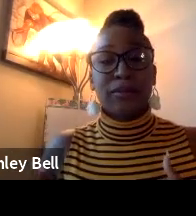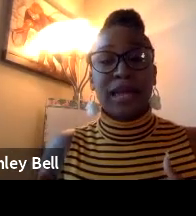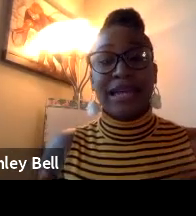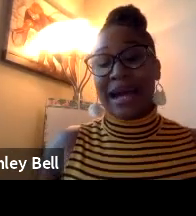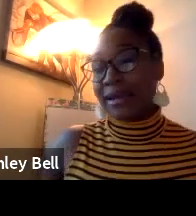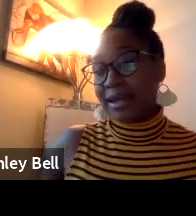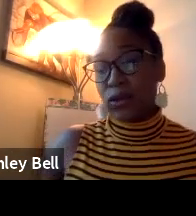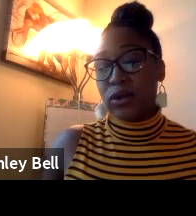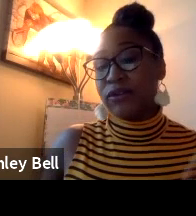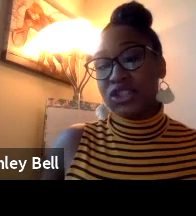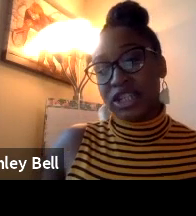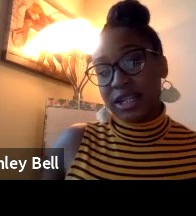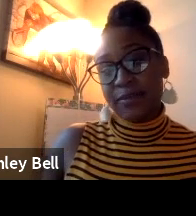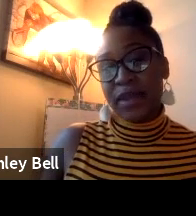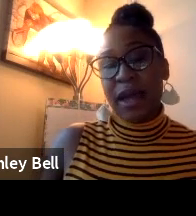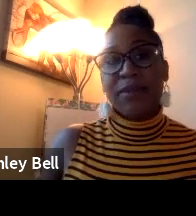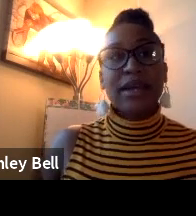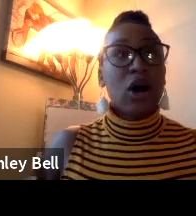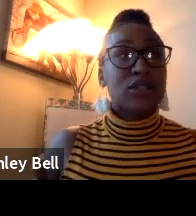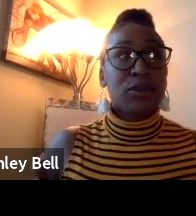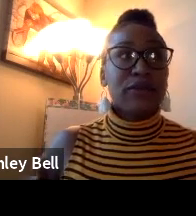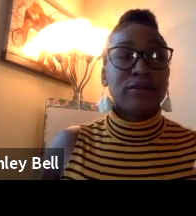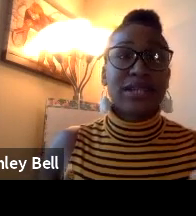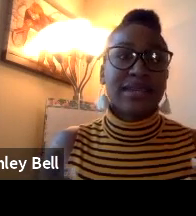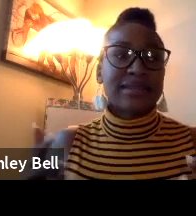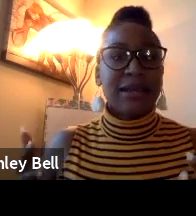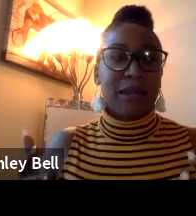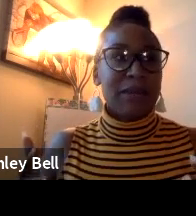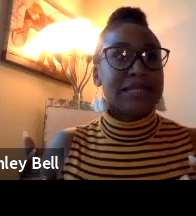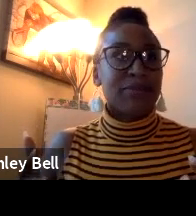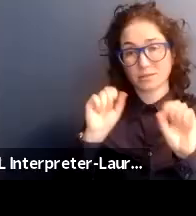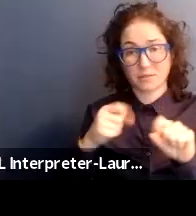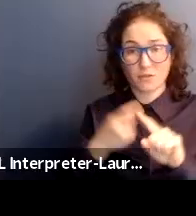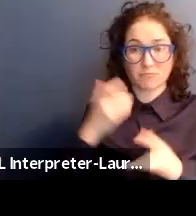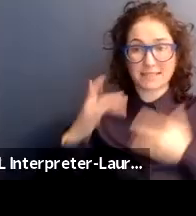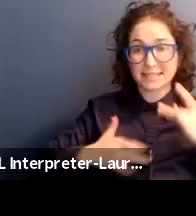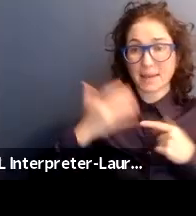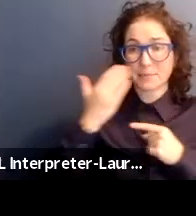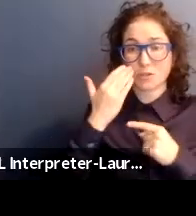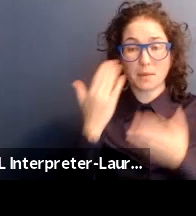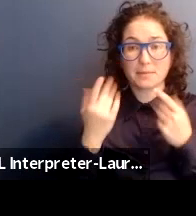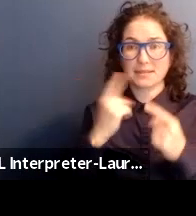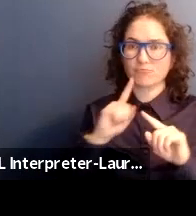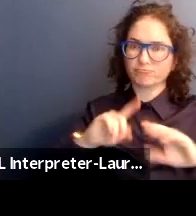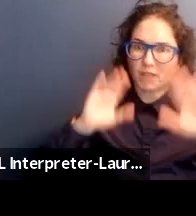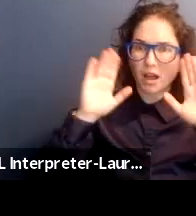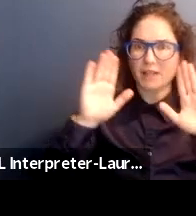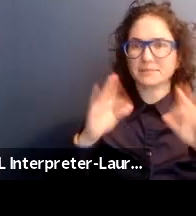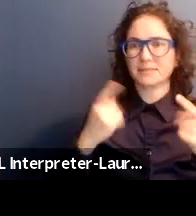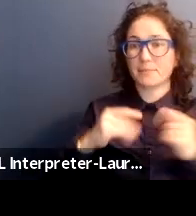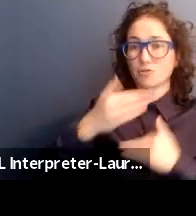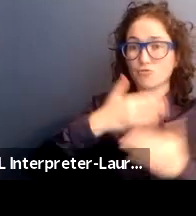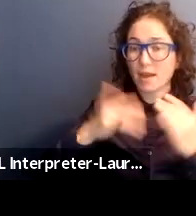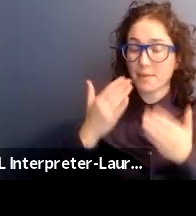from anxiety or frustration, but that could also be from just excitement. Maybe something really awesome is happening around you or